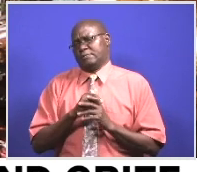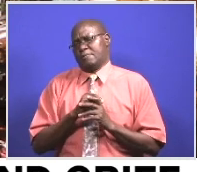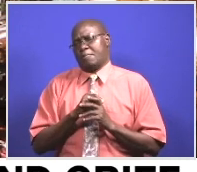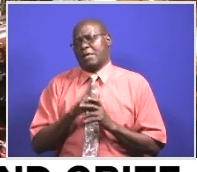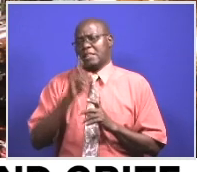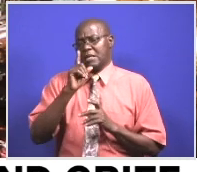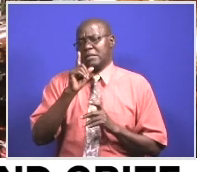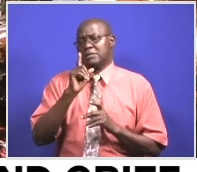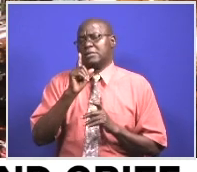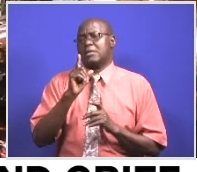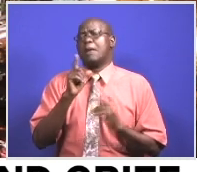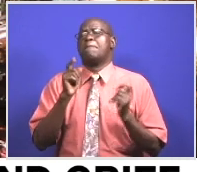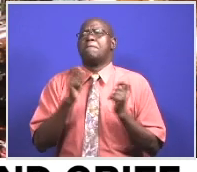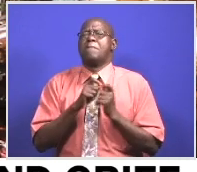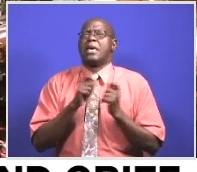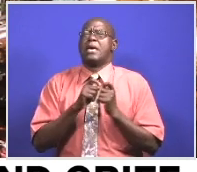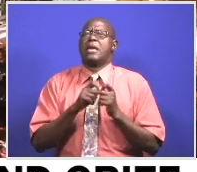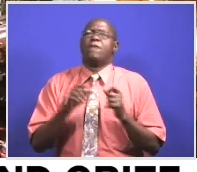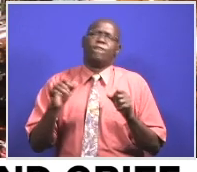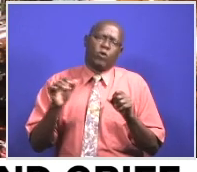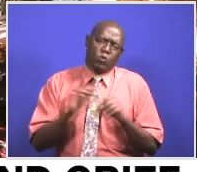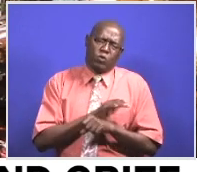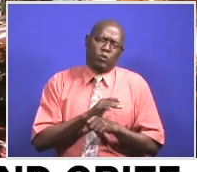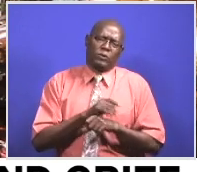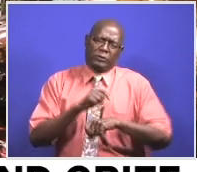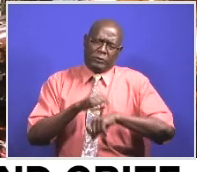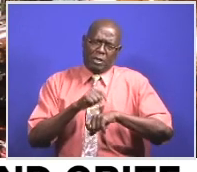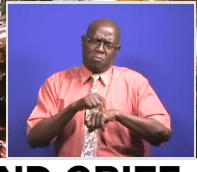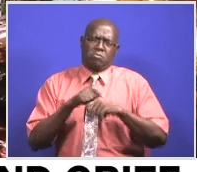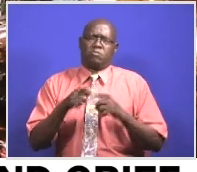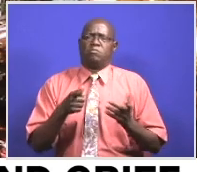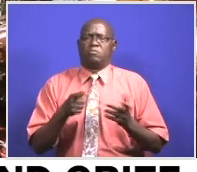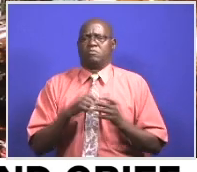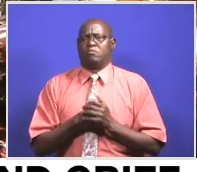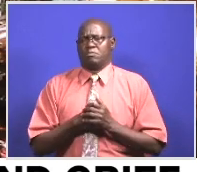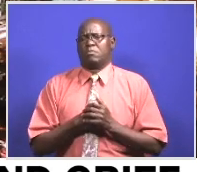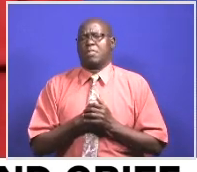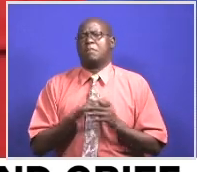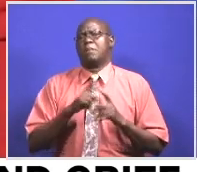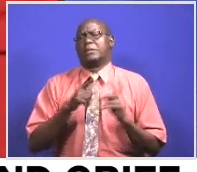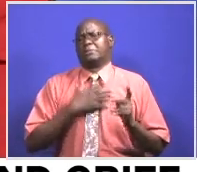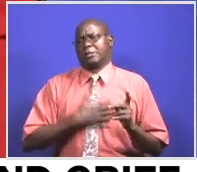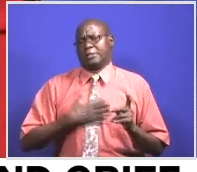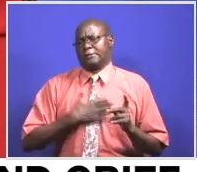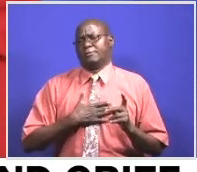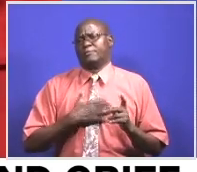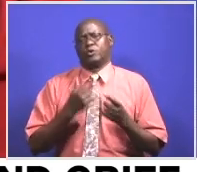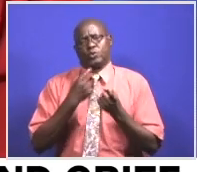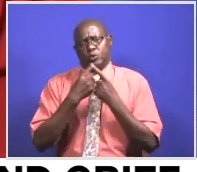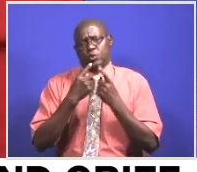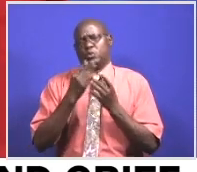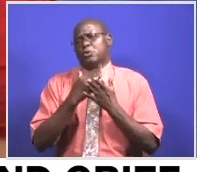painful season and experience that we can never wish to anybody. But please, talk to